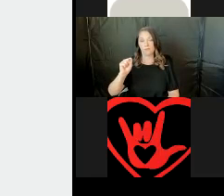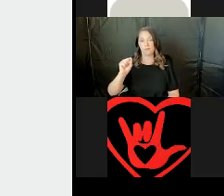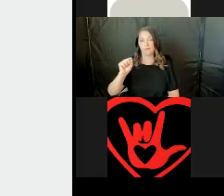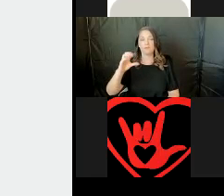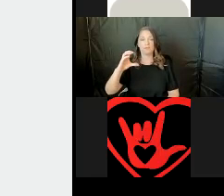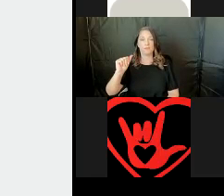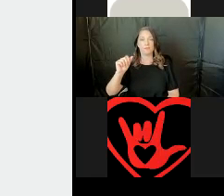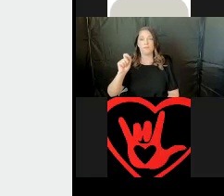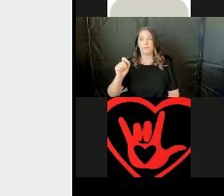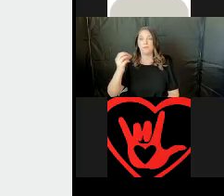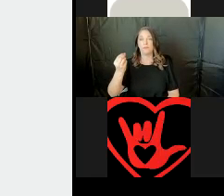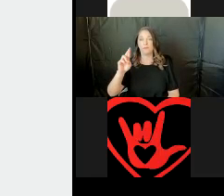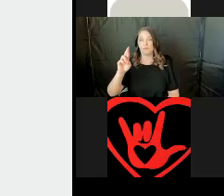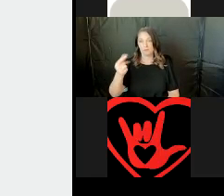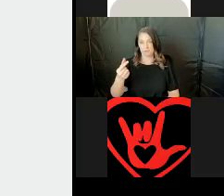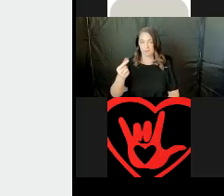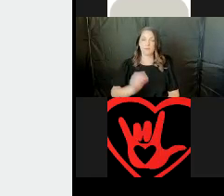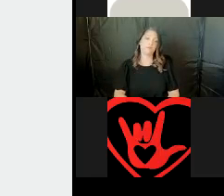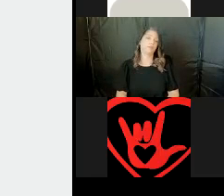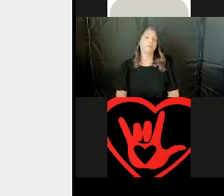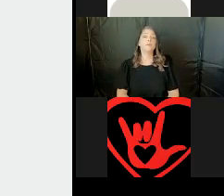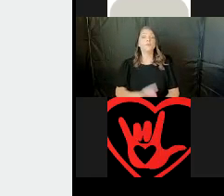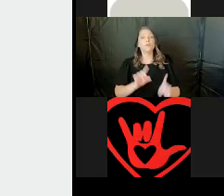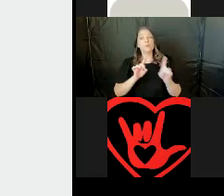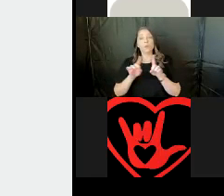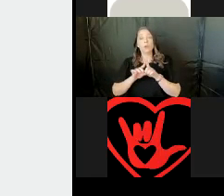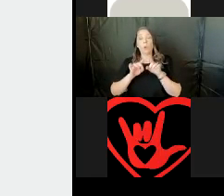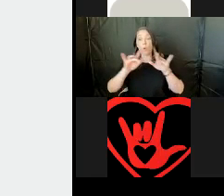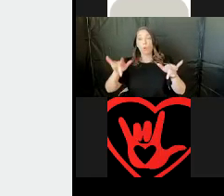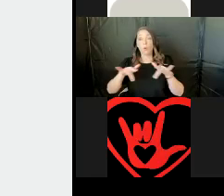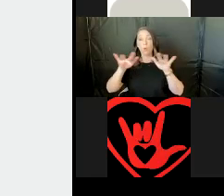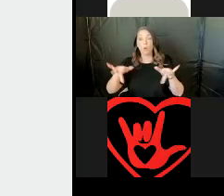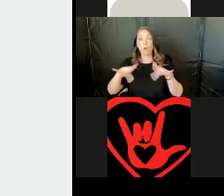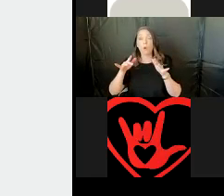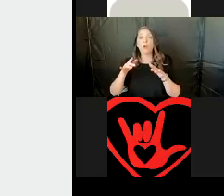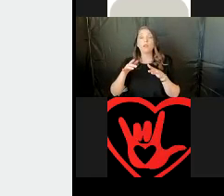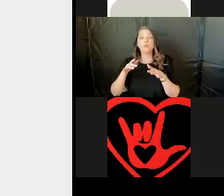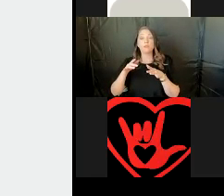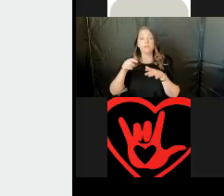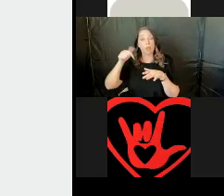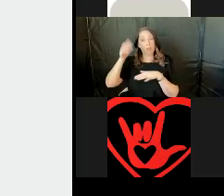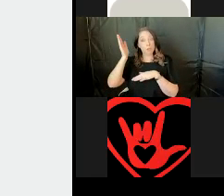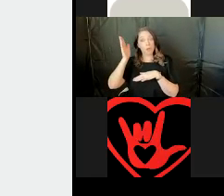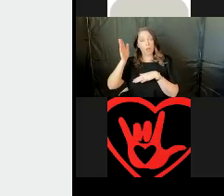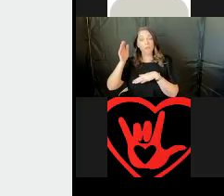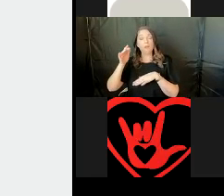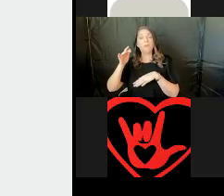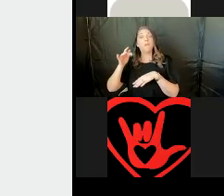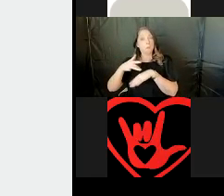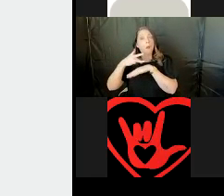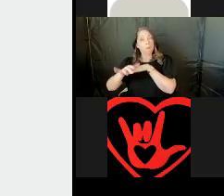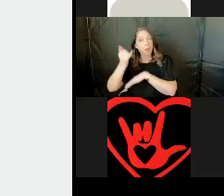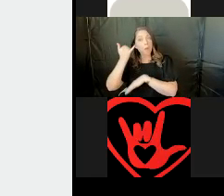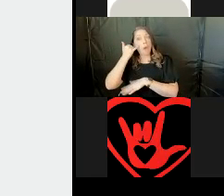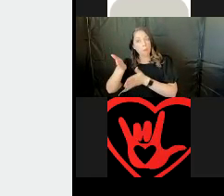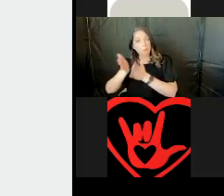disabilityrightsca.org. And also the recording of this presentation will be available upon request. You can send us